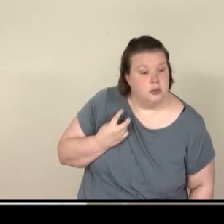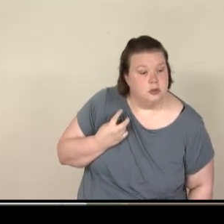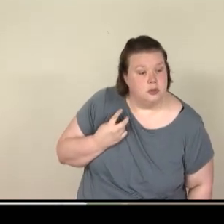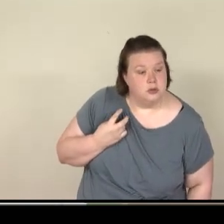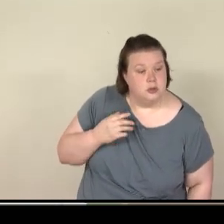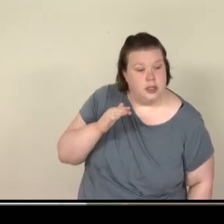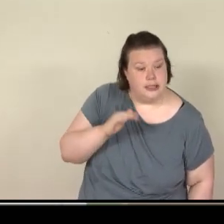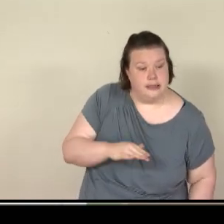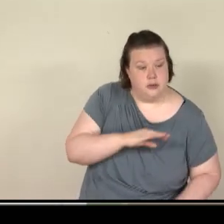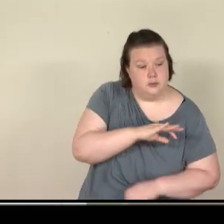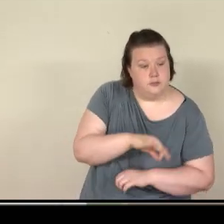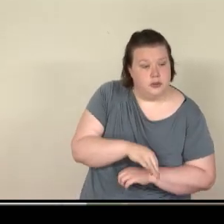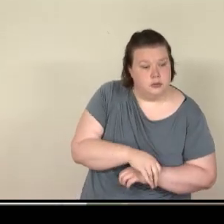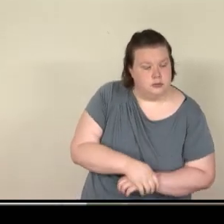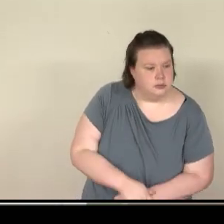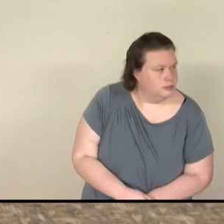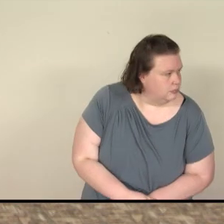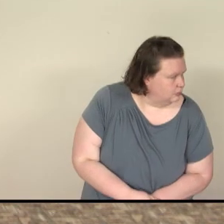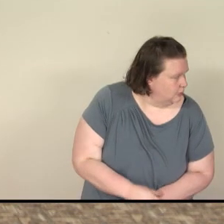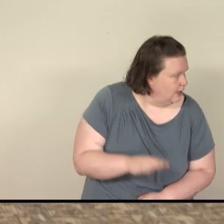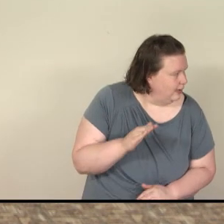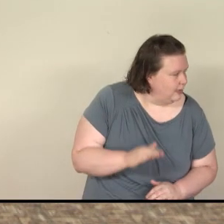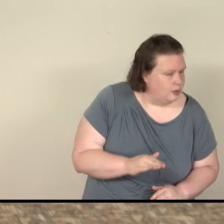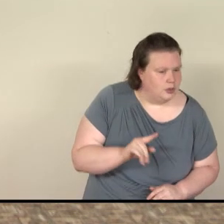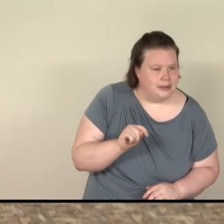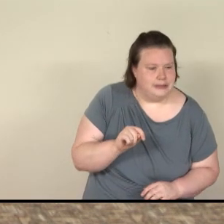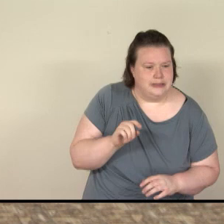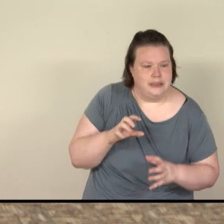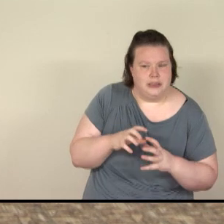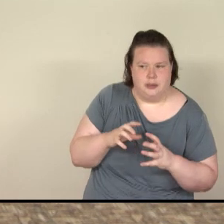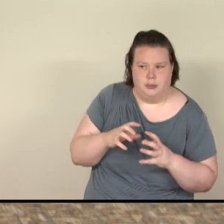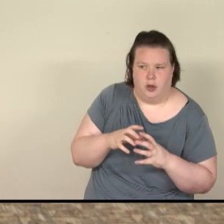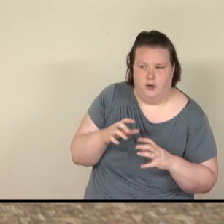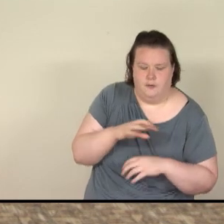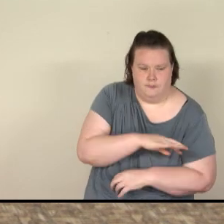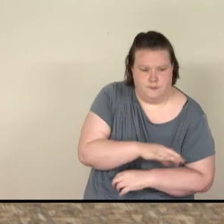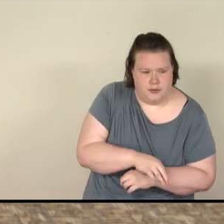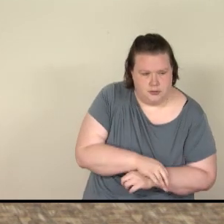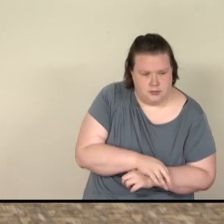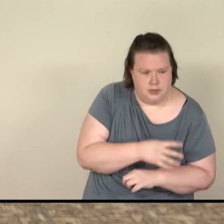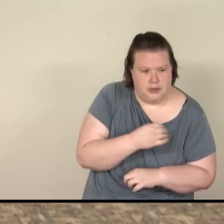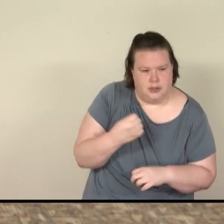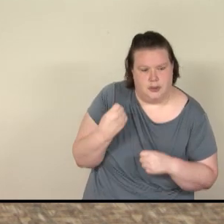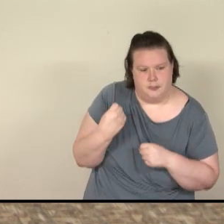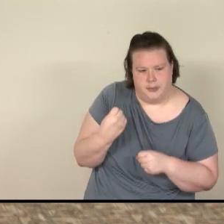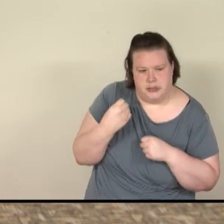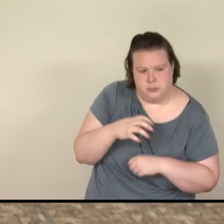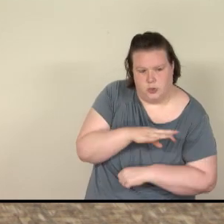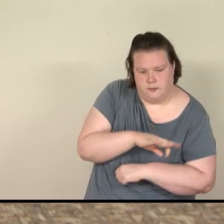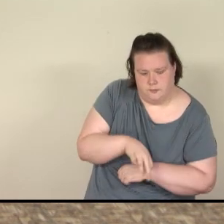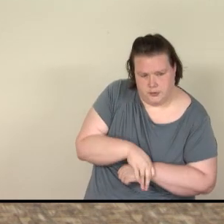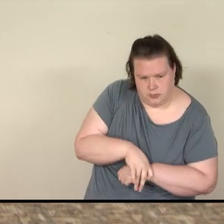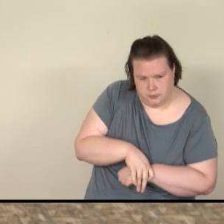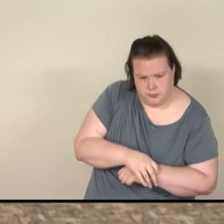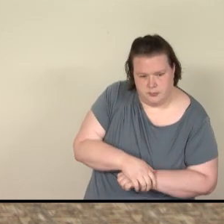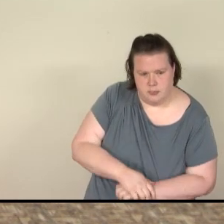little field is not really a field. It looks like a little t-ball field that they made, and then this is the baseball field. So you're taking